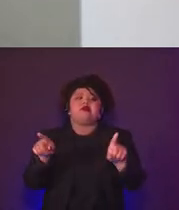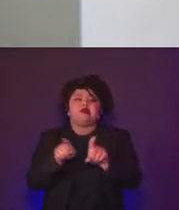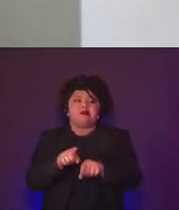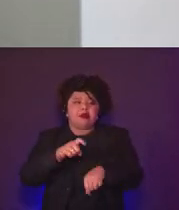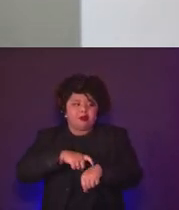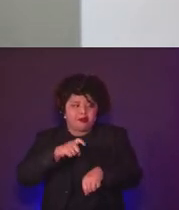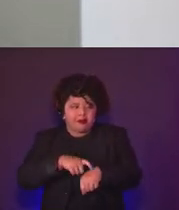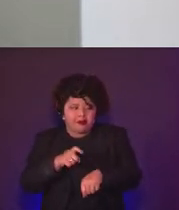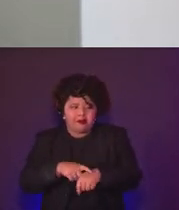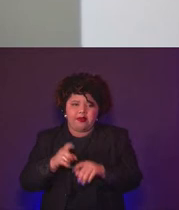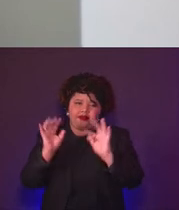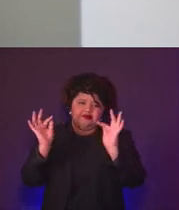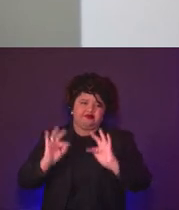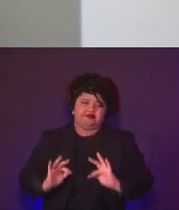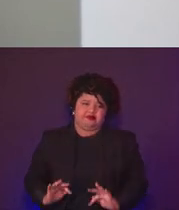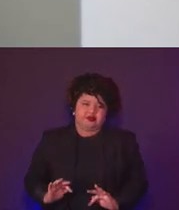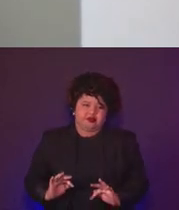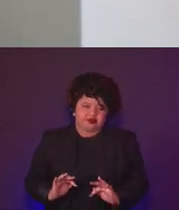grateful for that